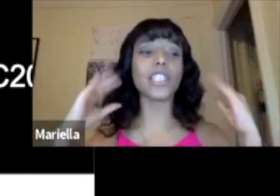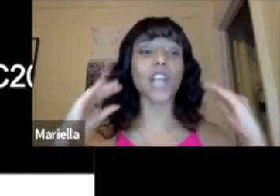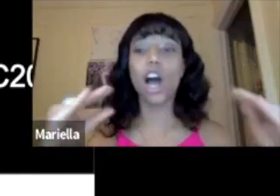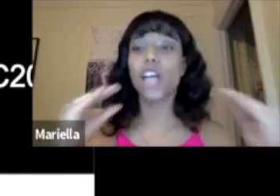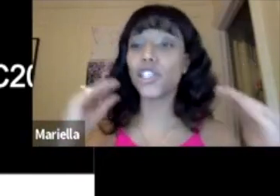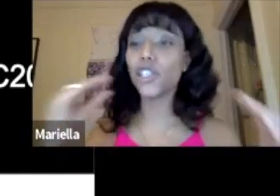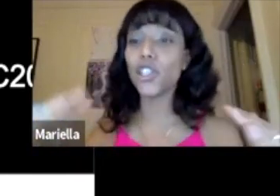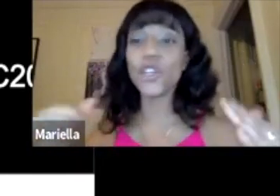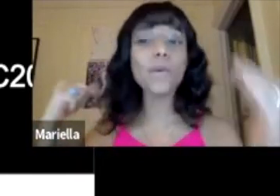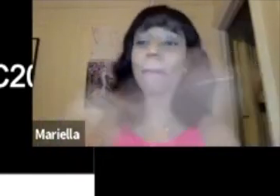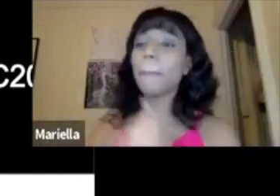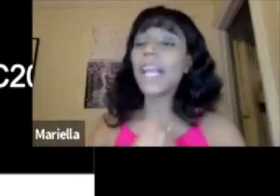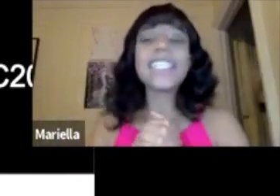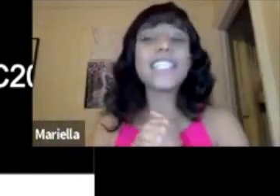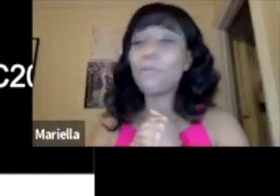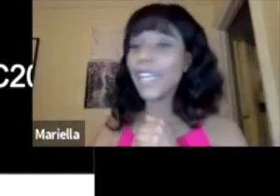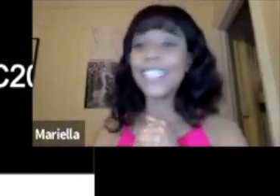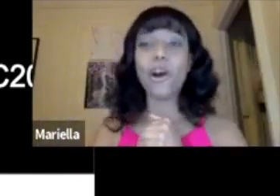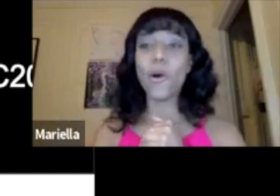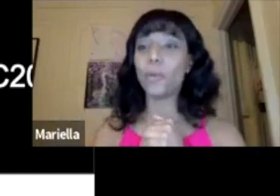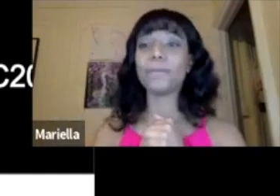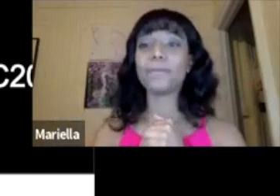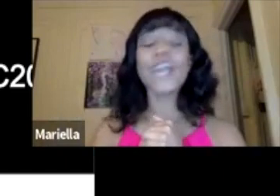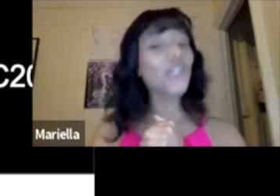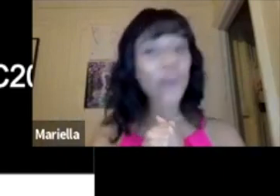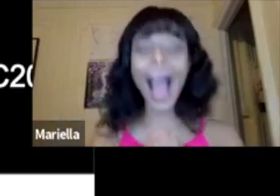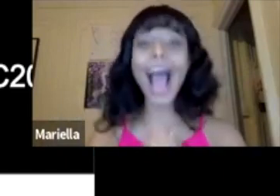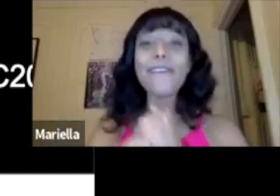Michelle talks to you, she brings it home.